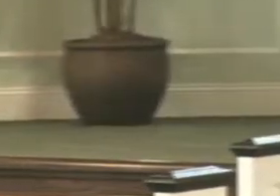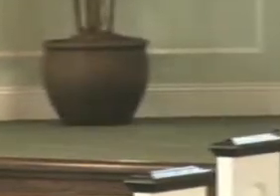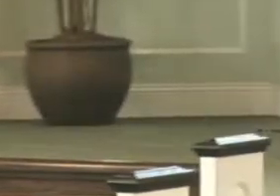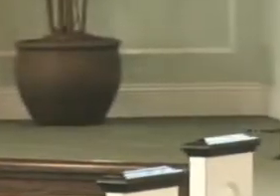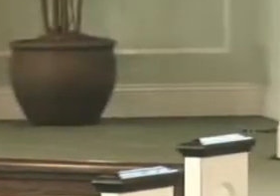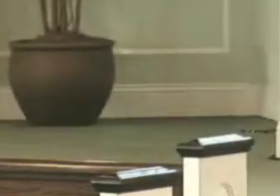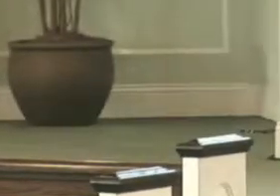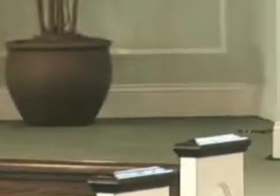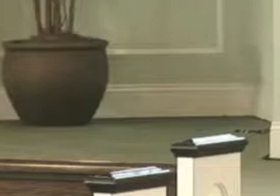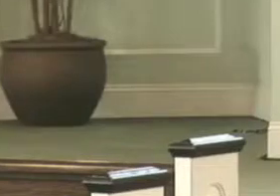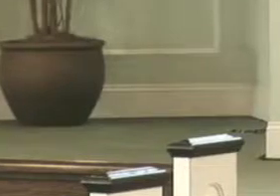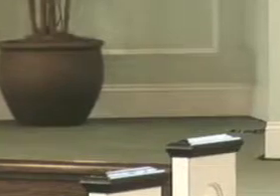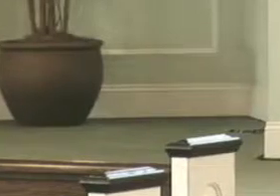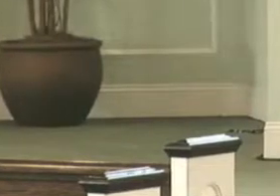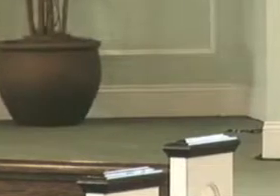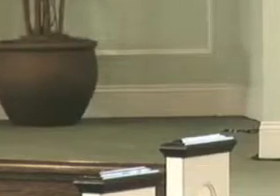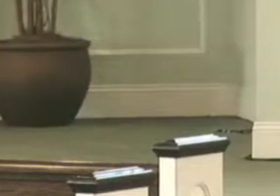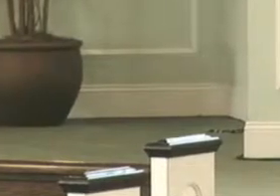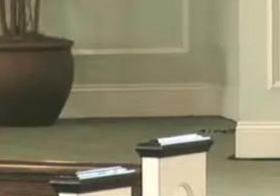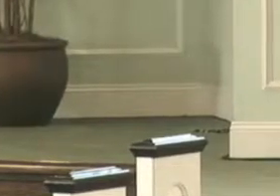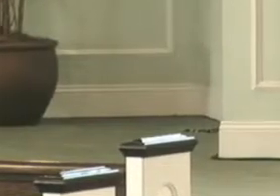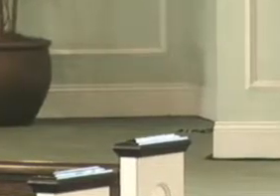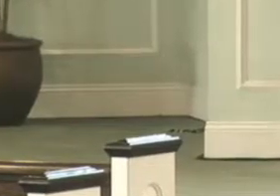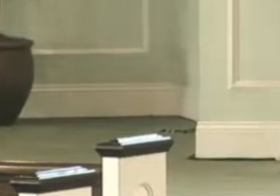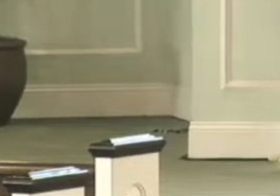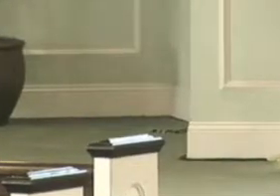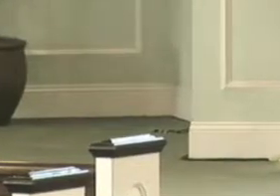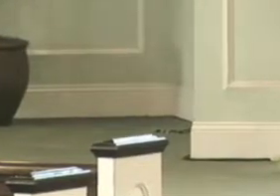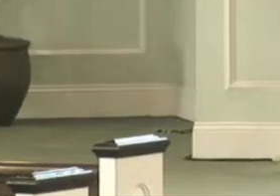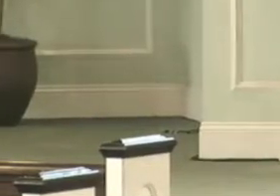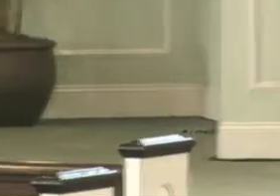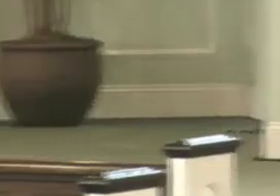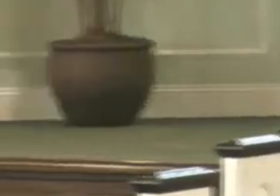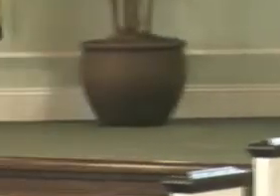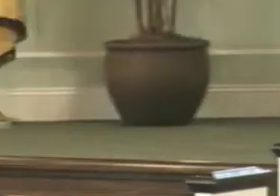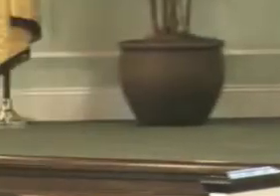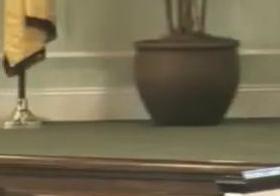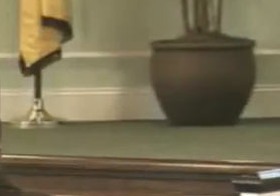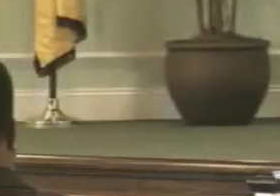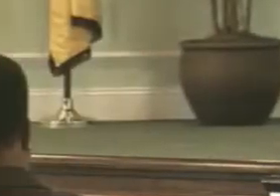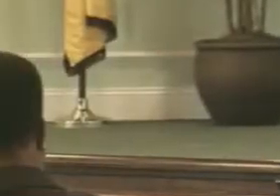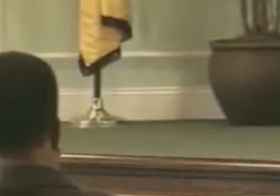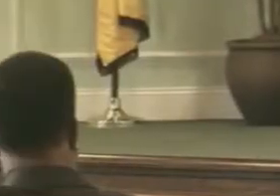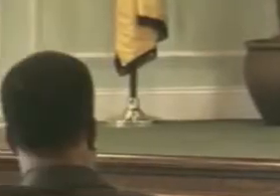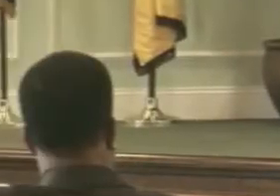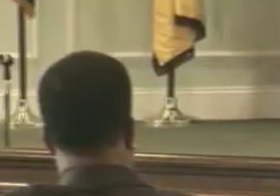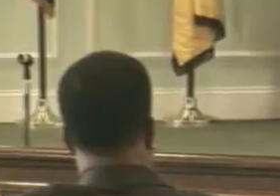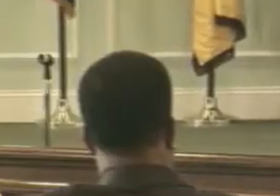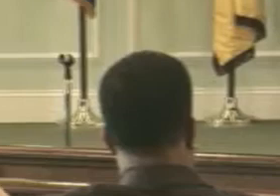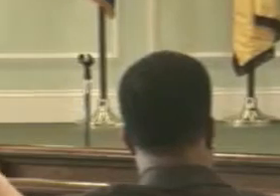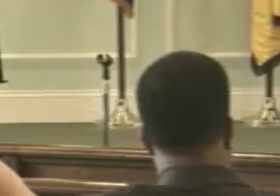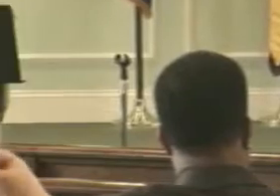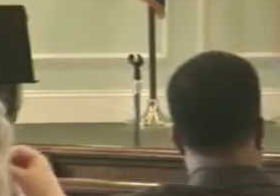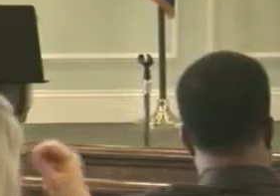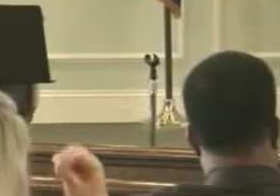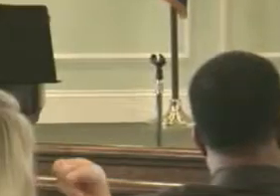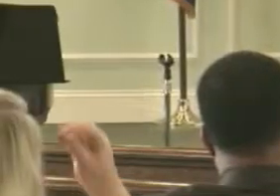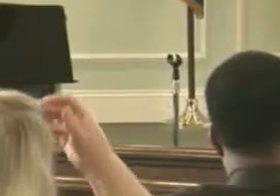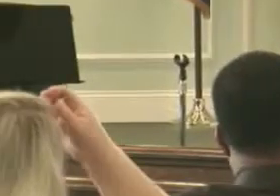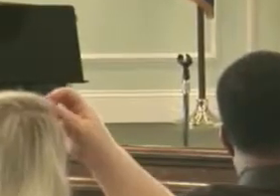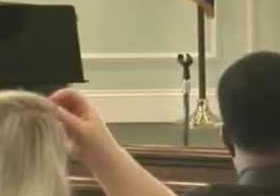hands, him getting the power he needs. They had a special on not long ago entitled "The